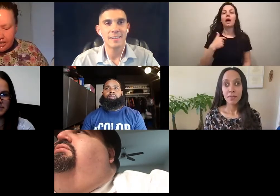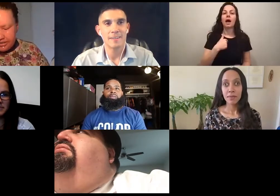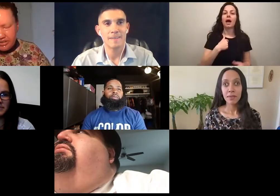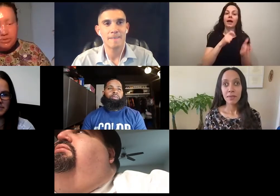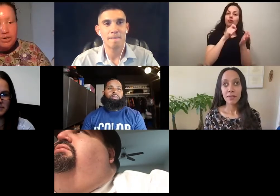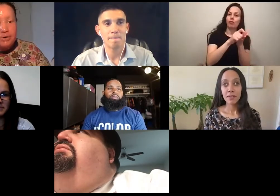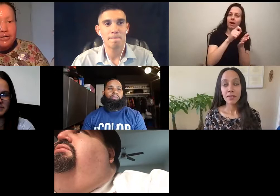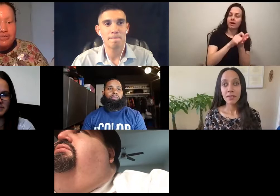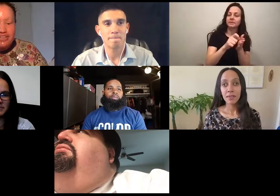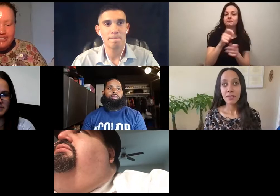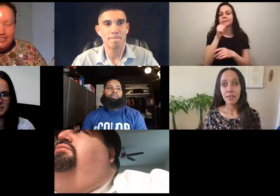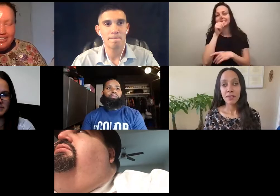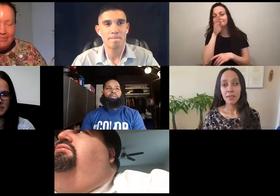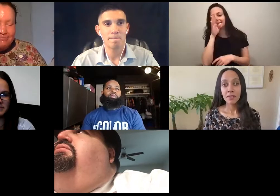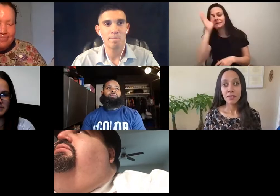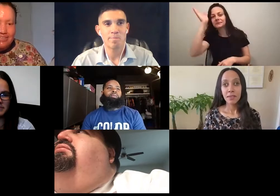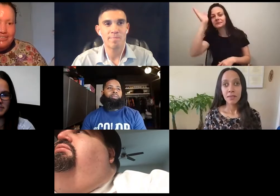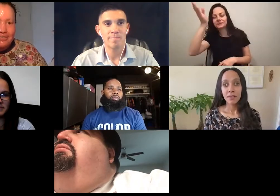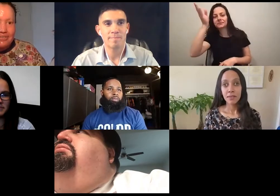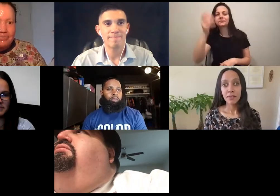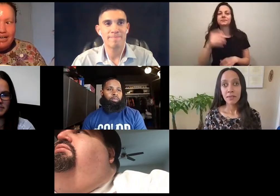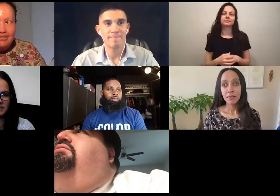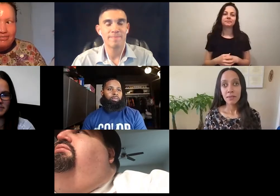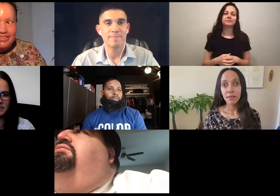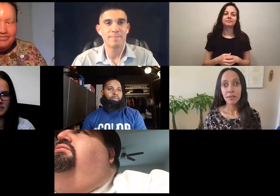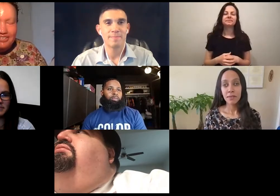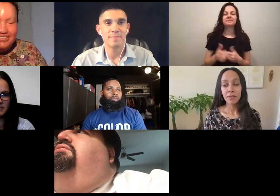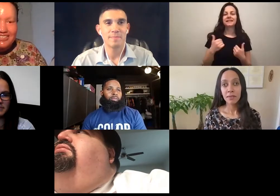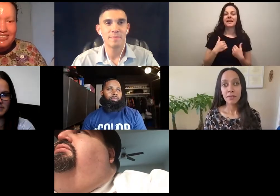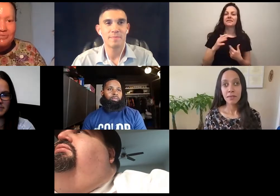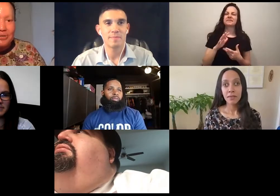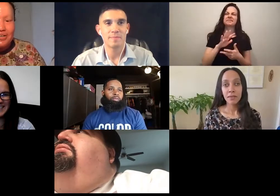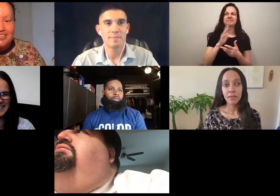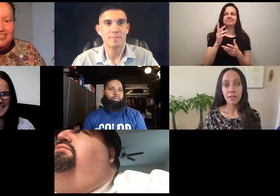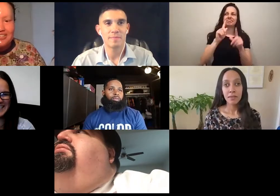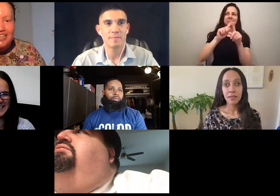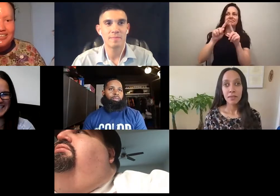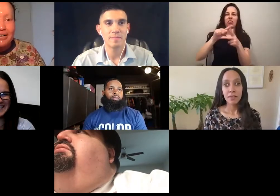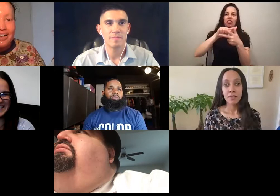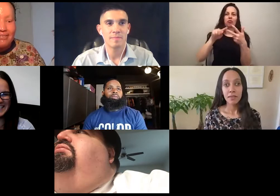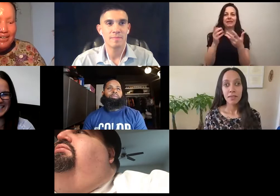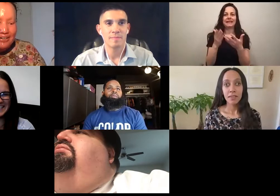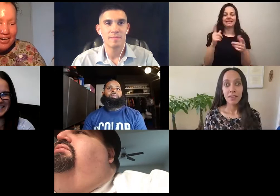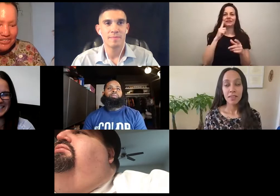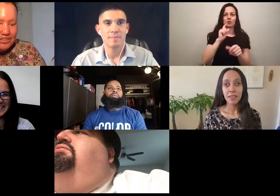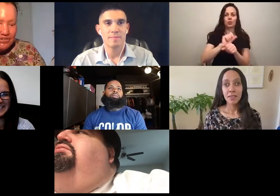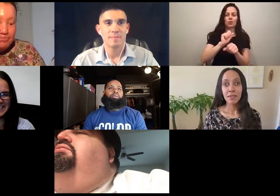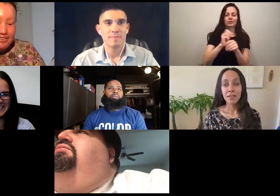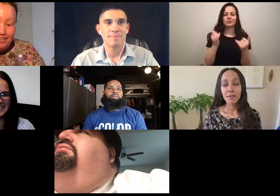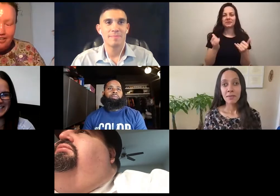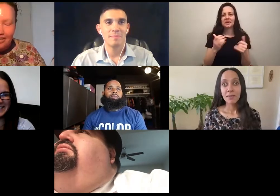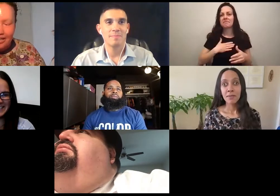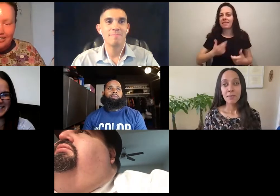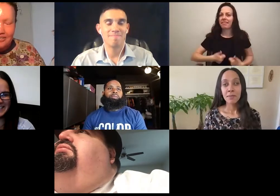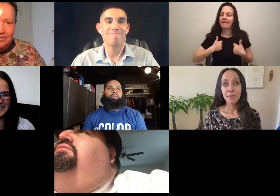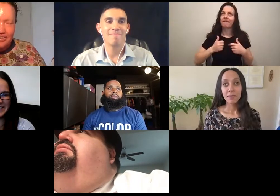speak and do a whole heap of things. So I've got about 3 different things work-wise to do today. So my life is always very